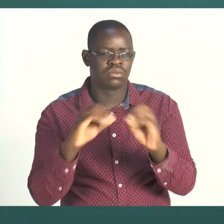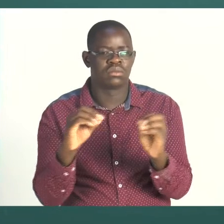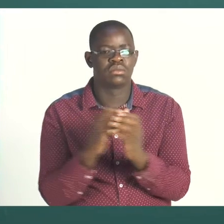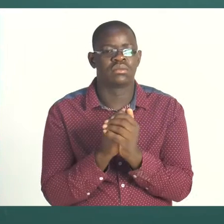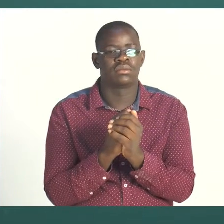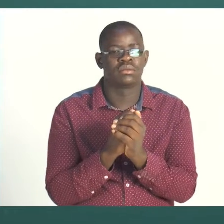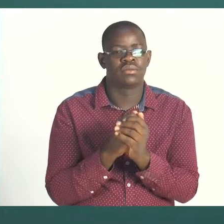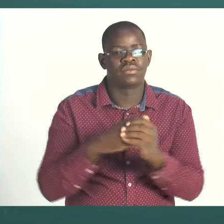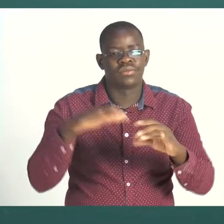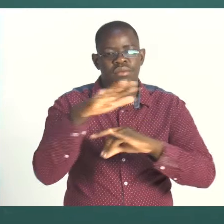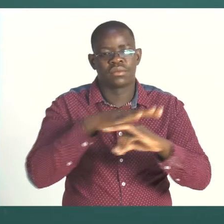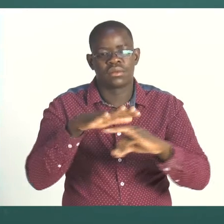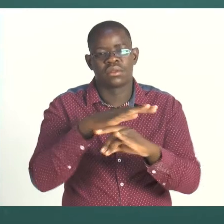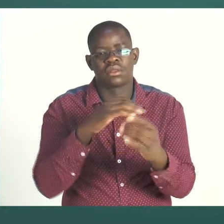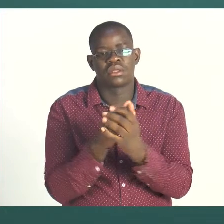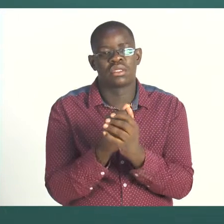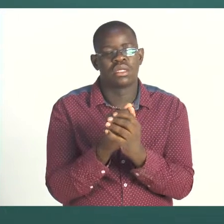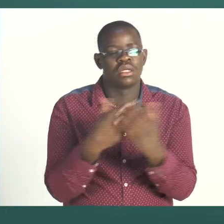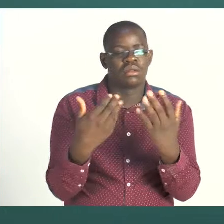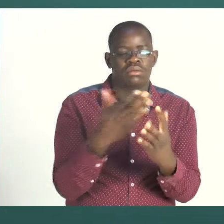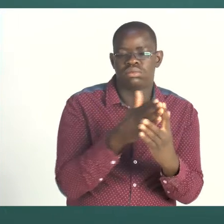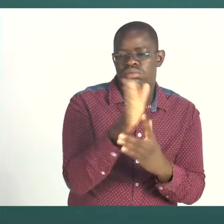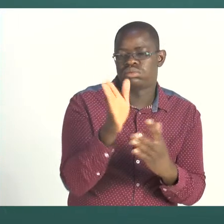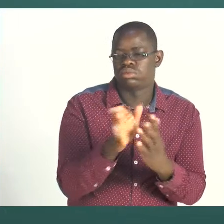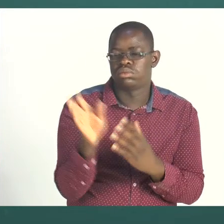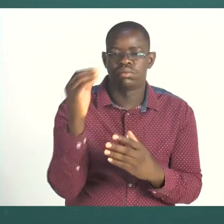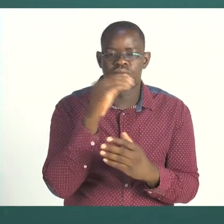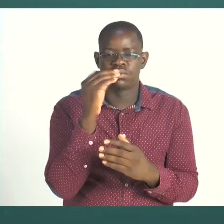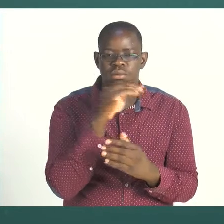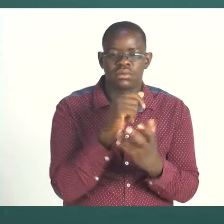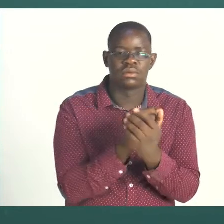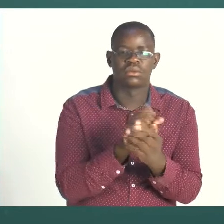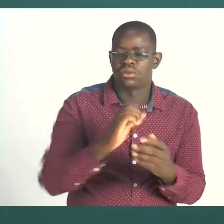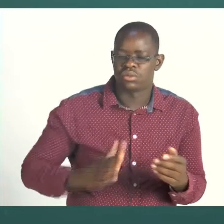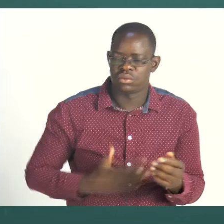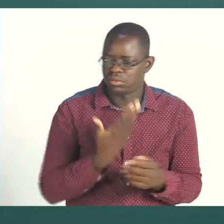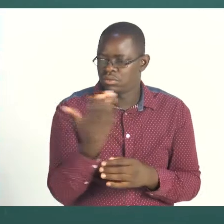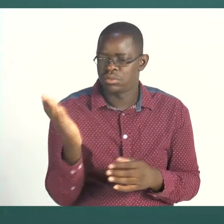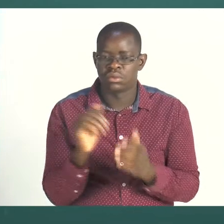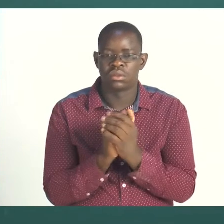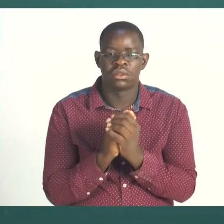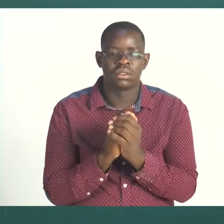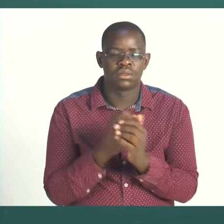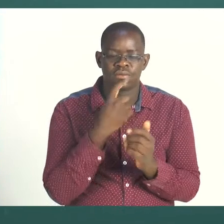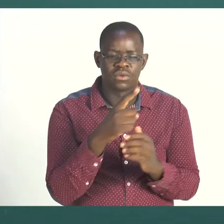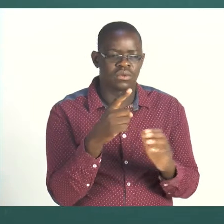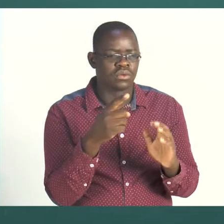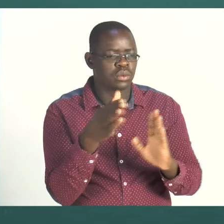well, the animals have unrestricted access to pasture and they graze where they like. Nobody tells